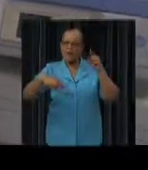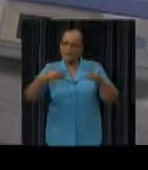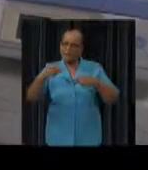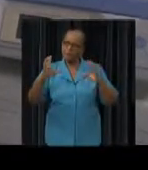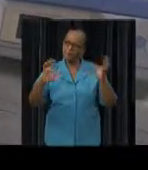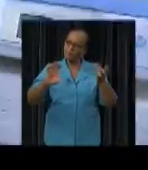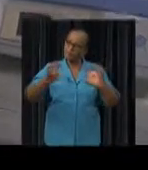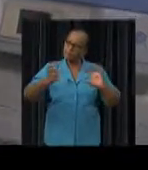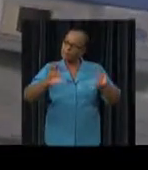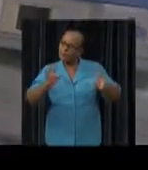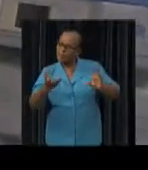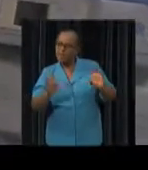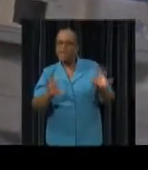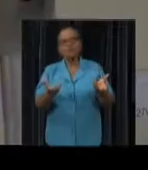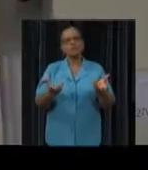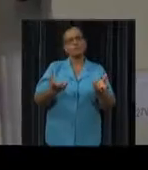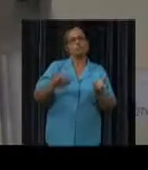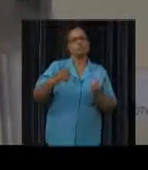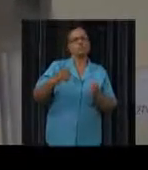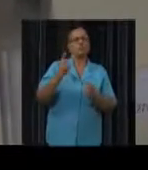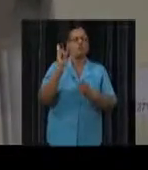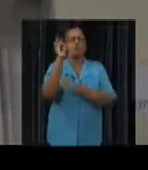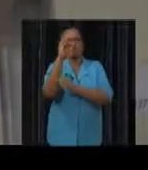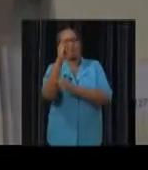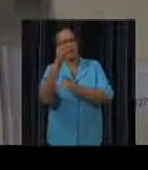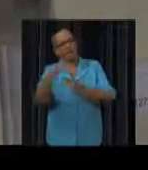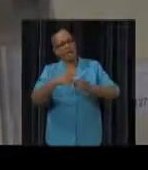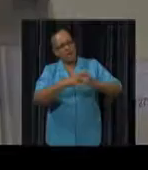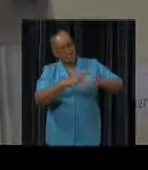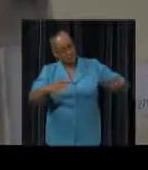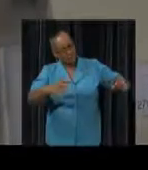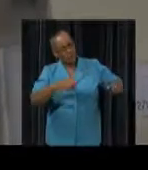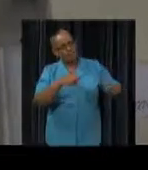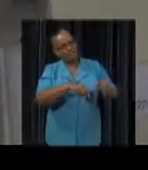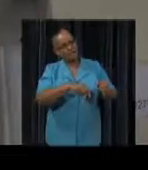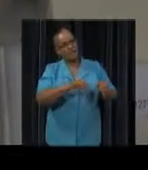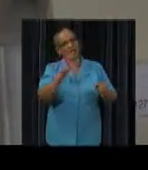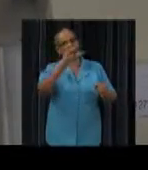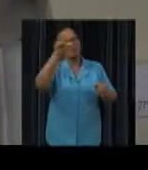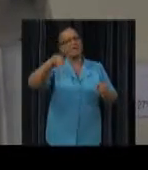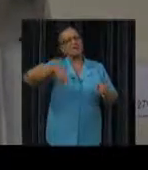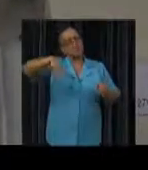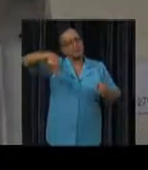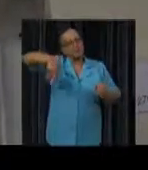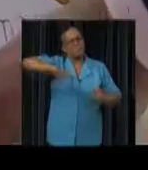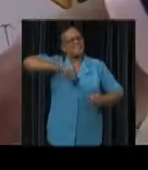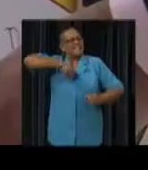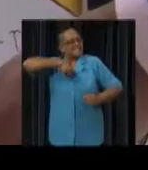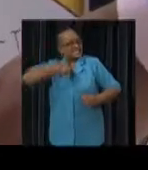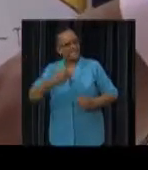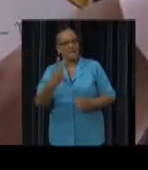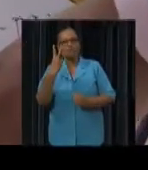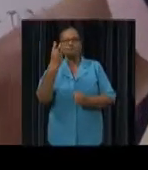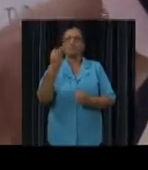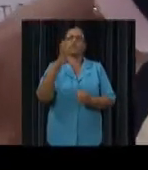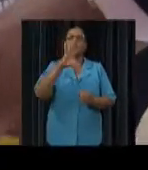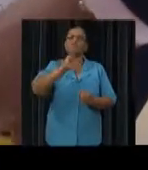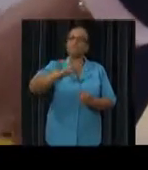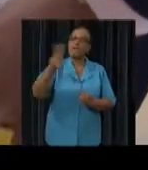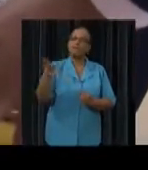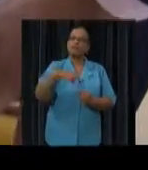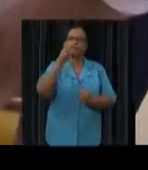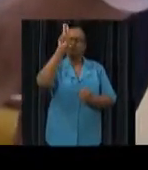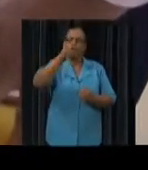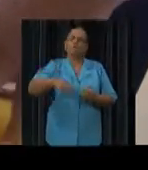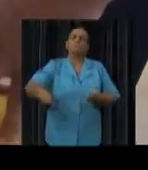$43,000 for equipment from some offshore oil companies, and the academic hospital came in